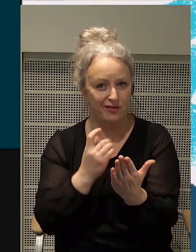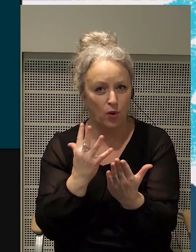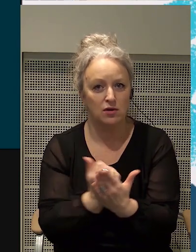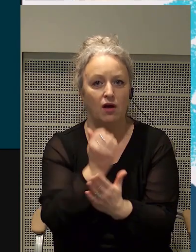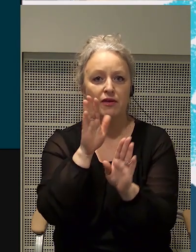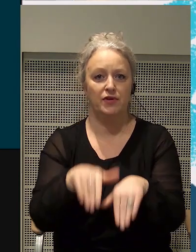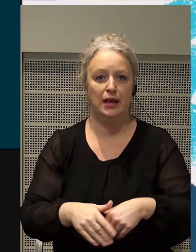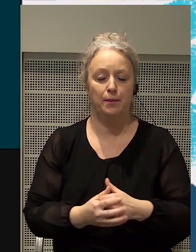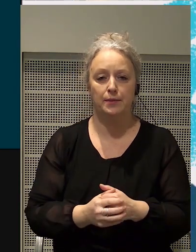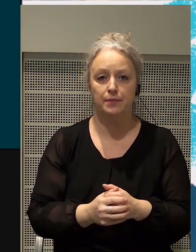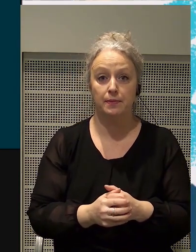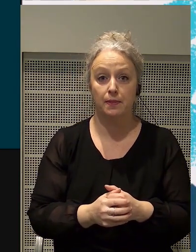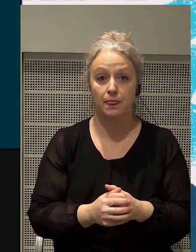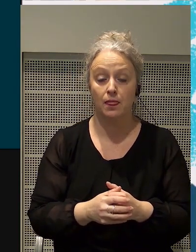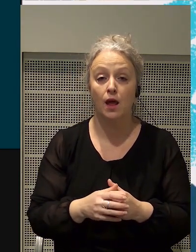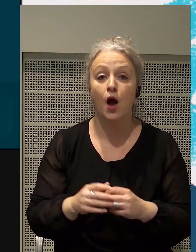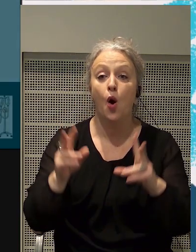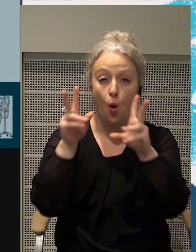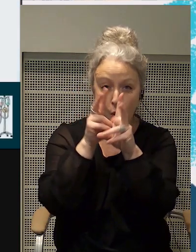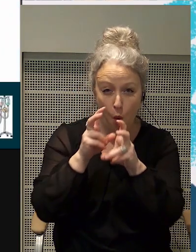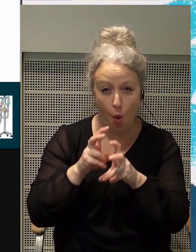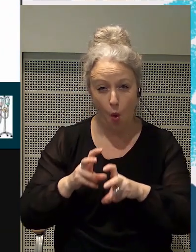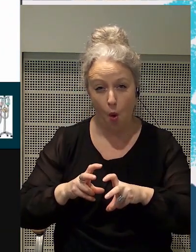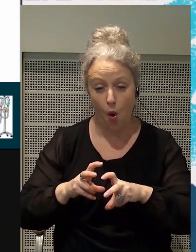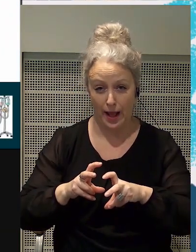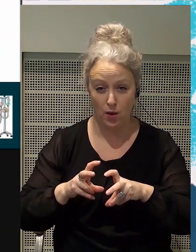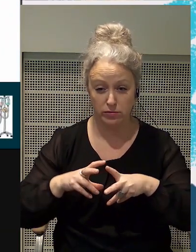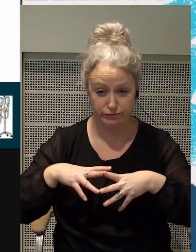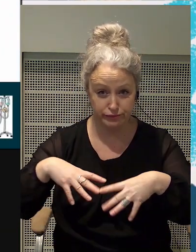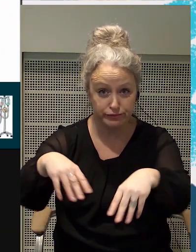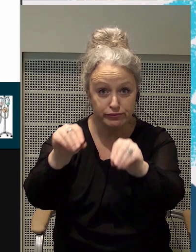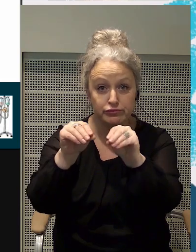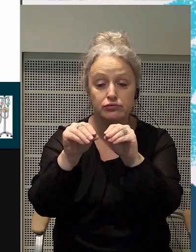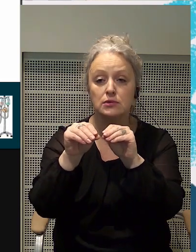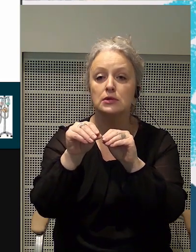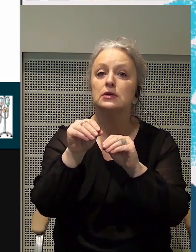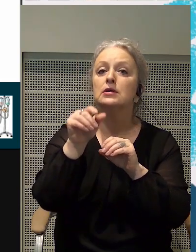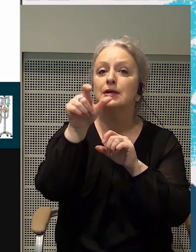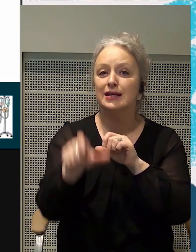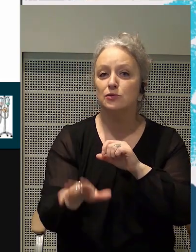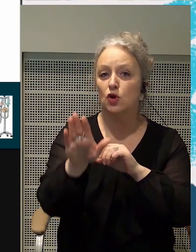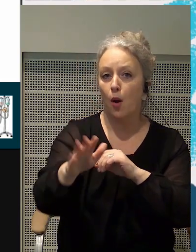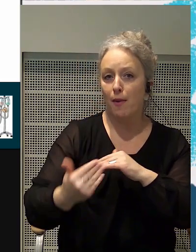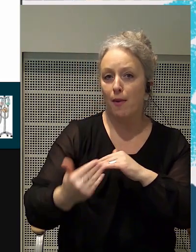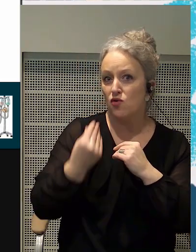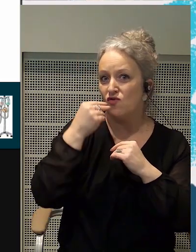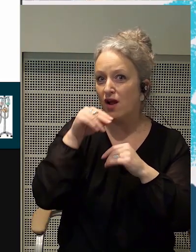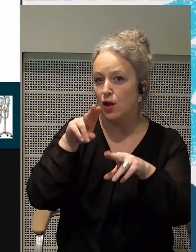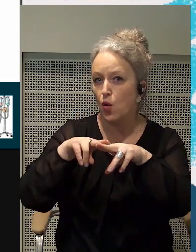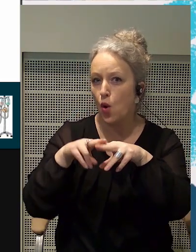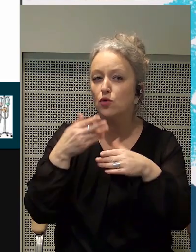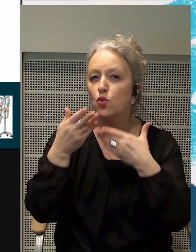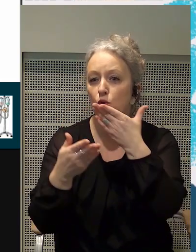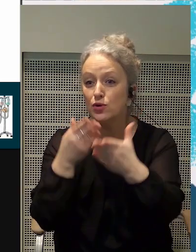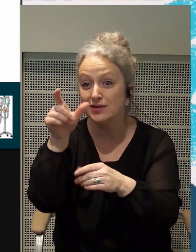They asked the patients. And they did that in a very simple situation. They asked dental surgeons about